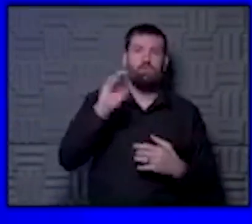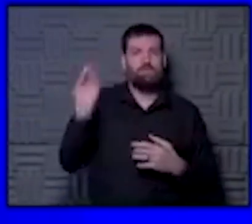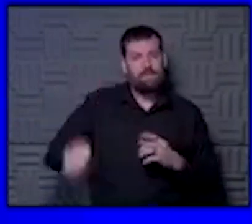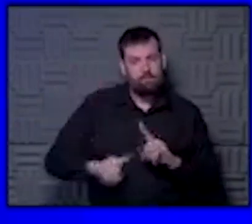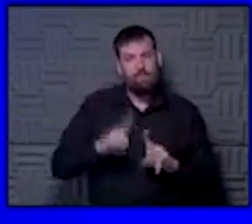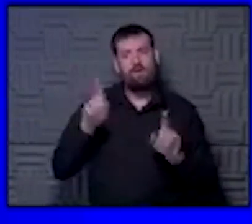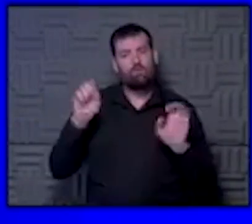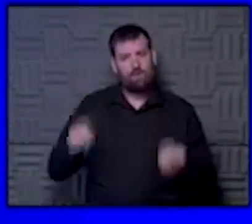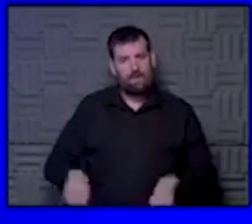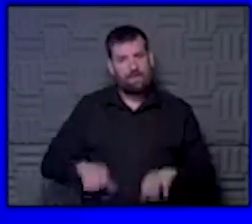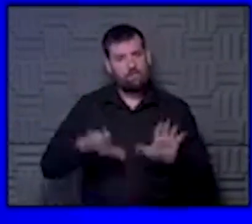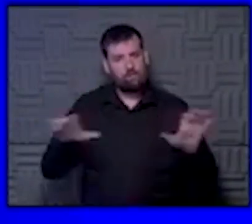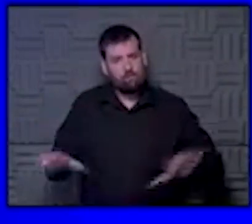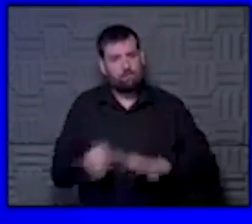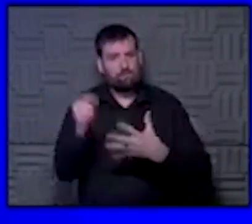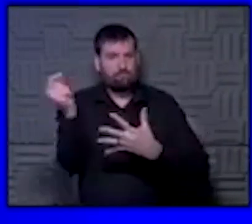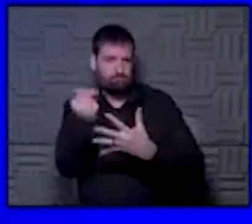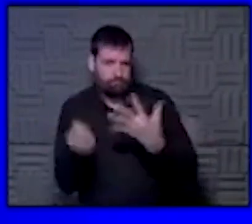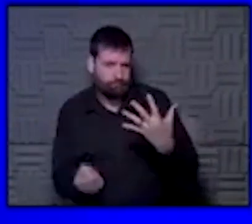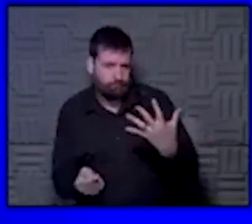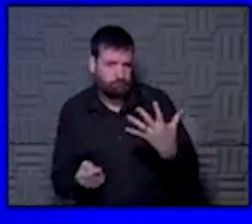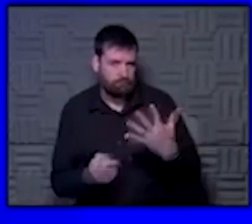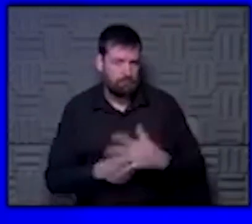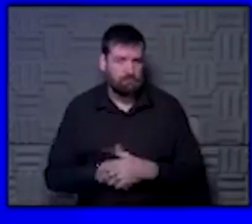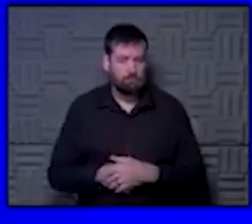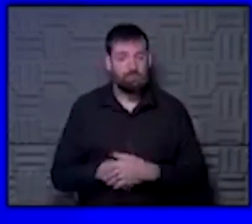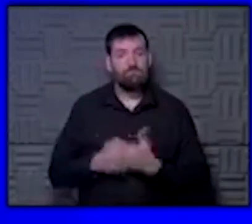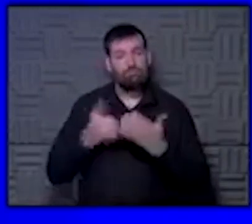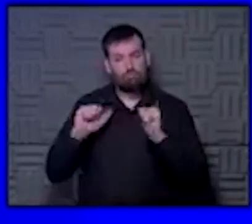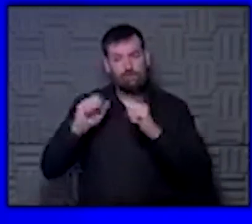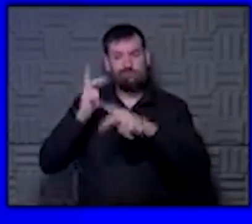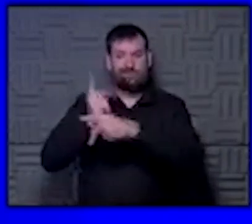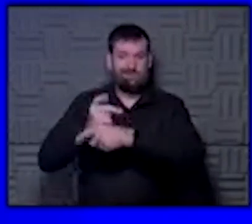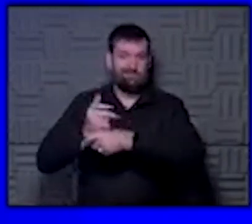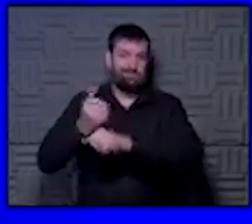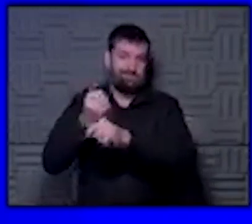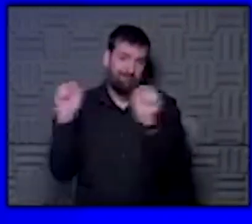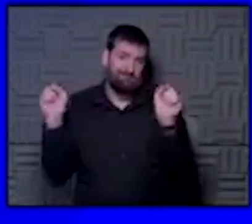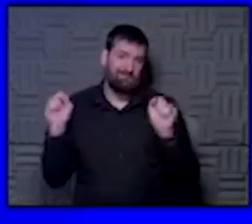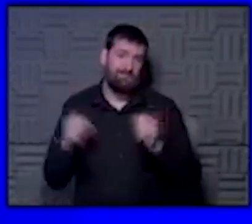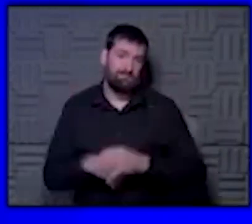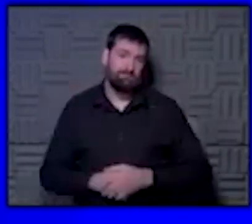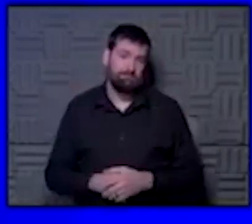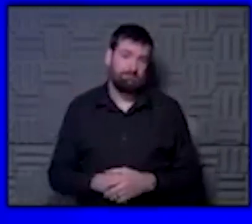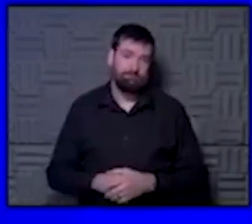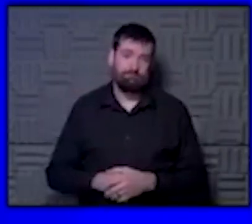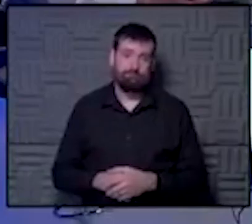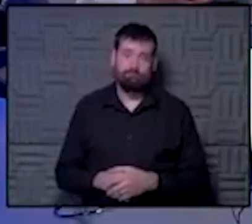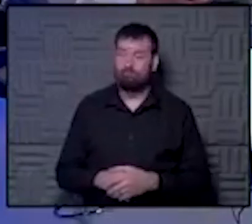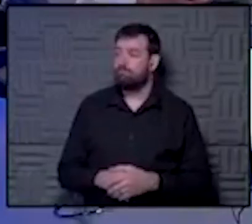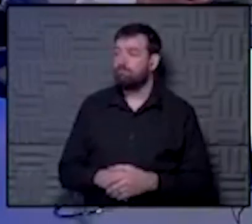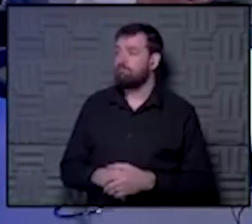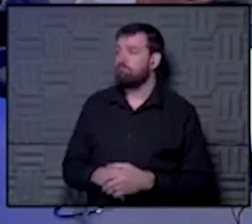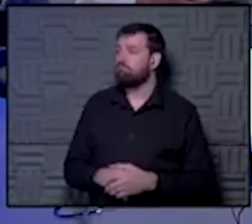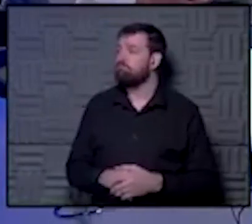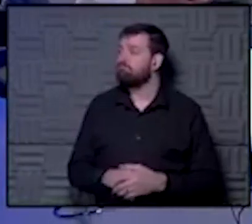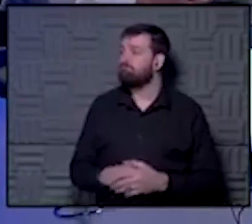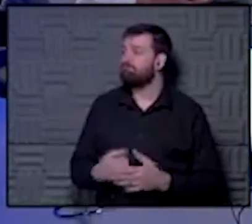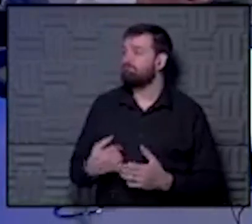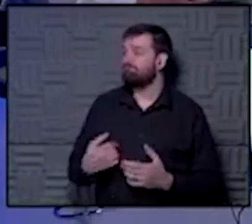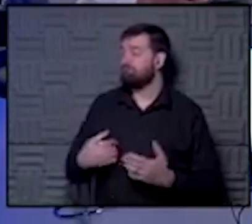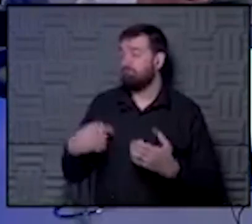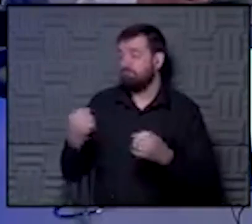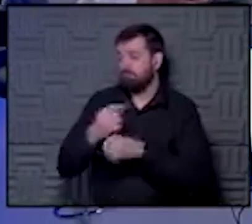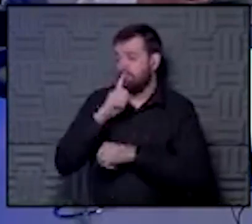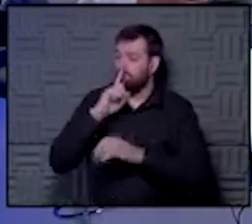you can do prior to coming home to try and keep yourself safe and from having the infection. I would just say I think that makes